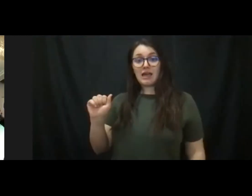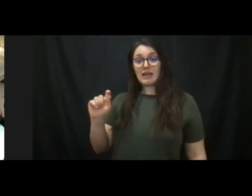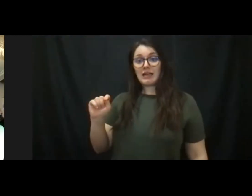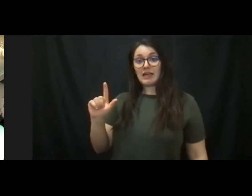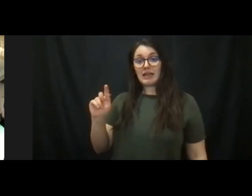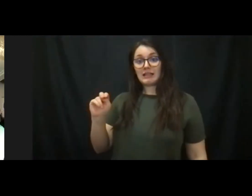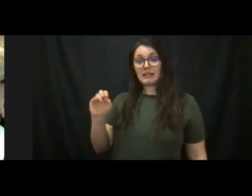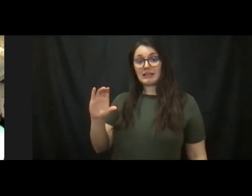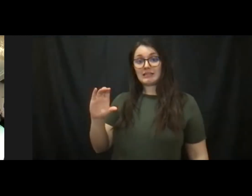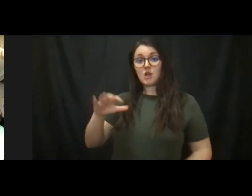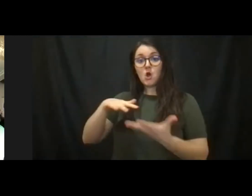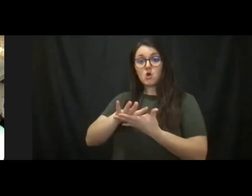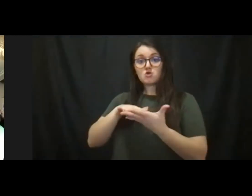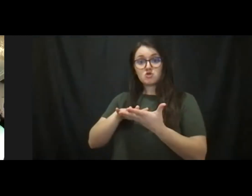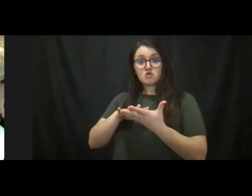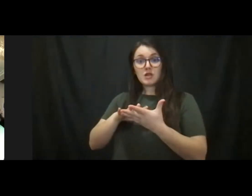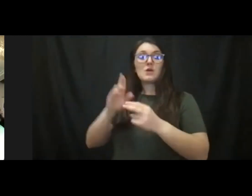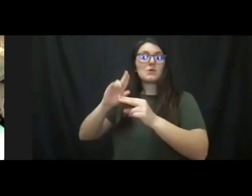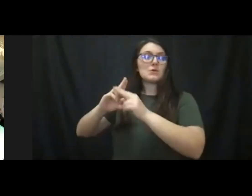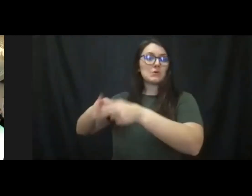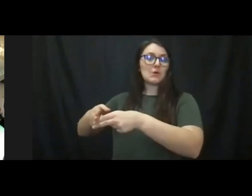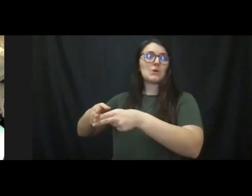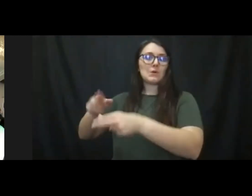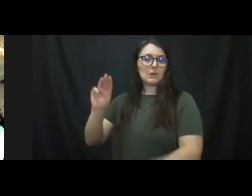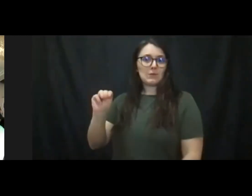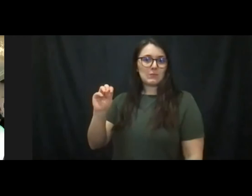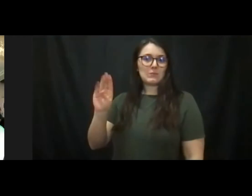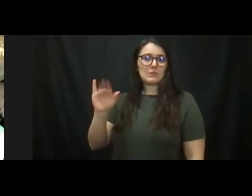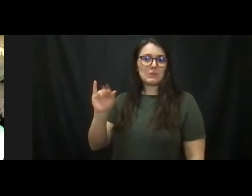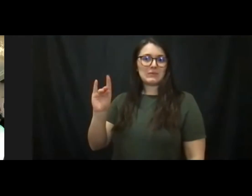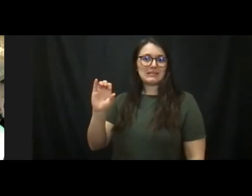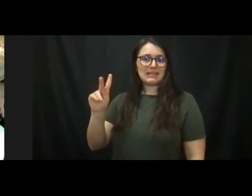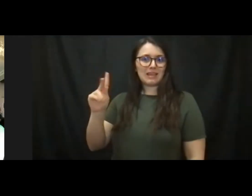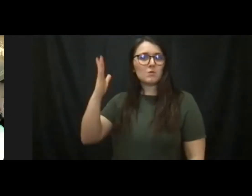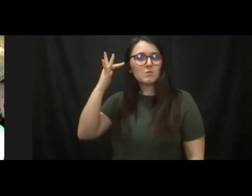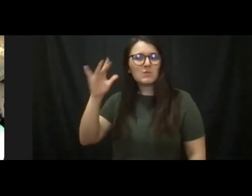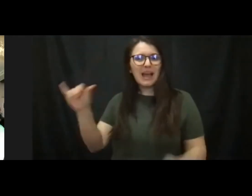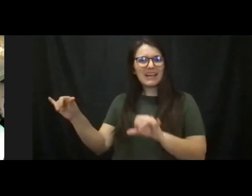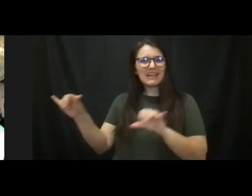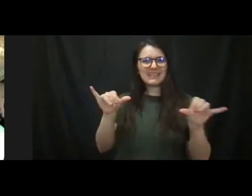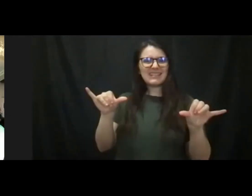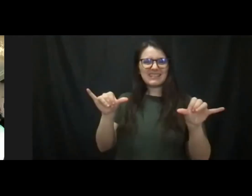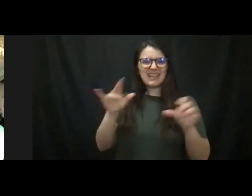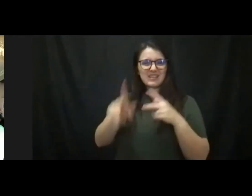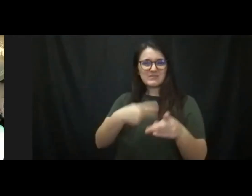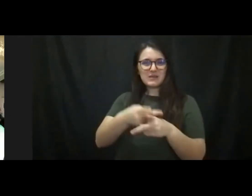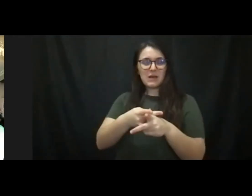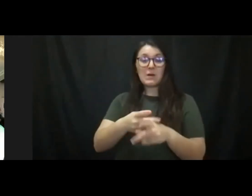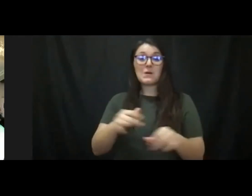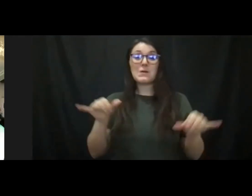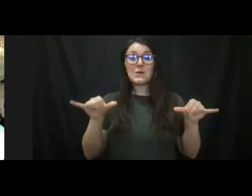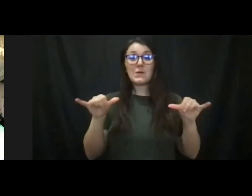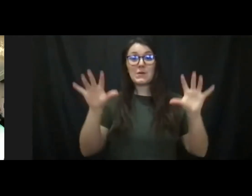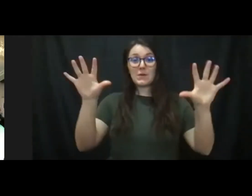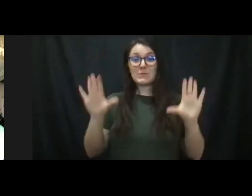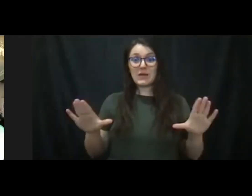Dick. One right this second, living. Whoa, Yeah. that's amazing. Totally cool. Okay, I can't